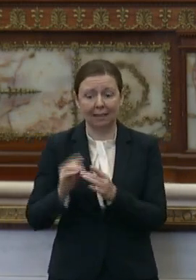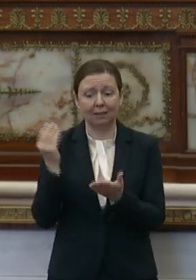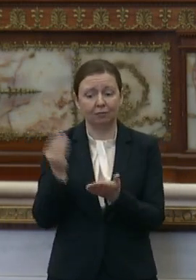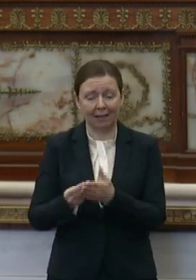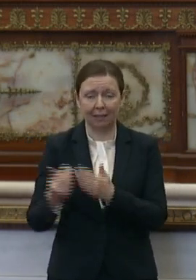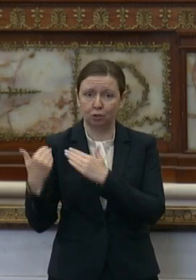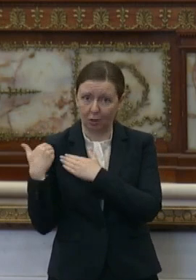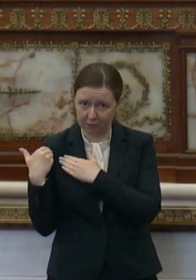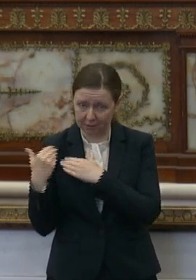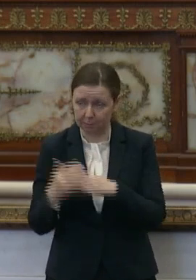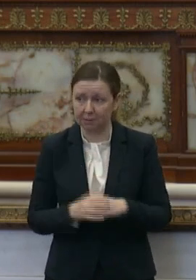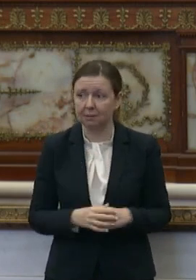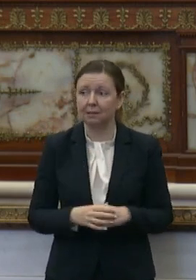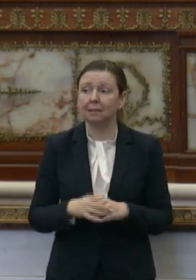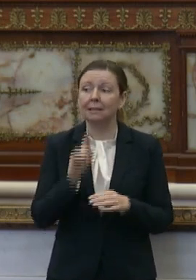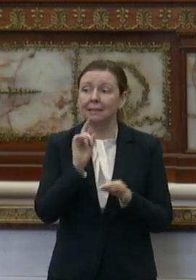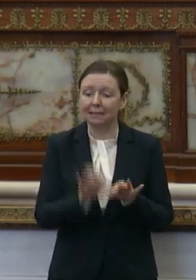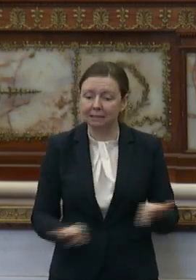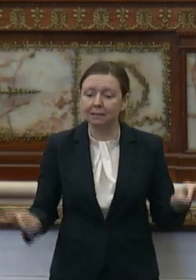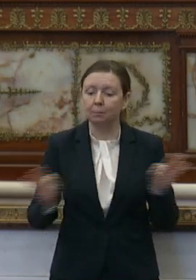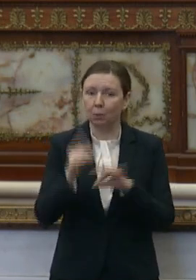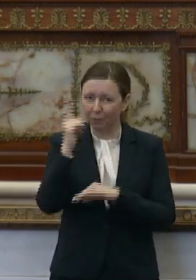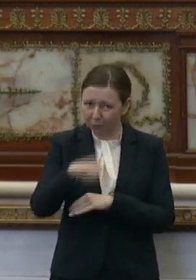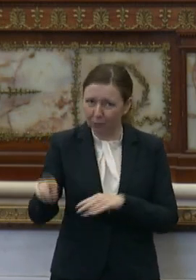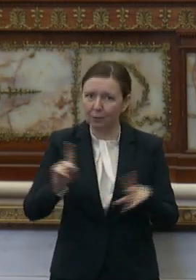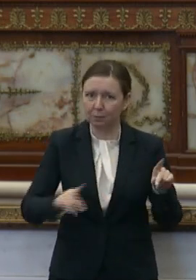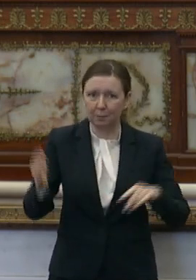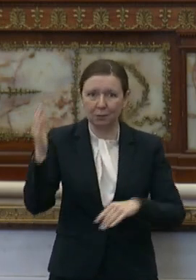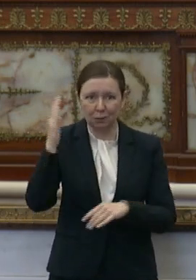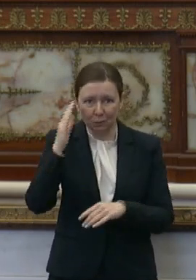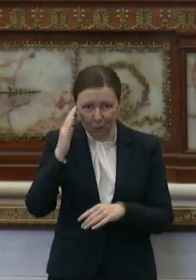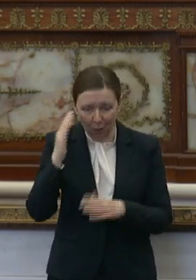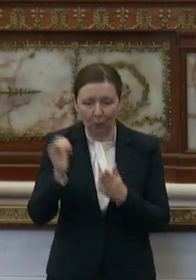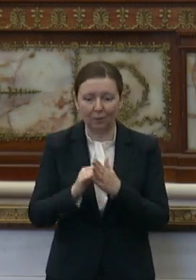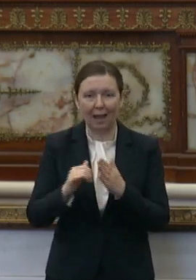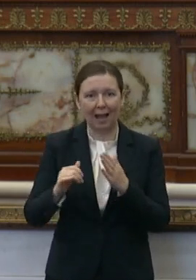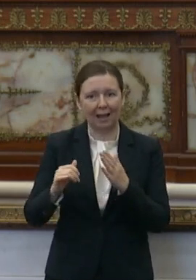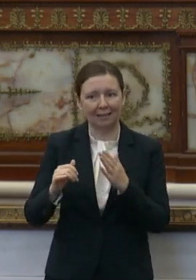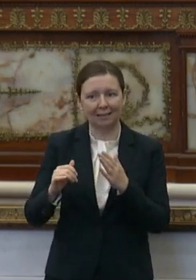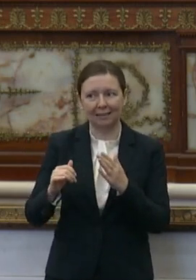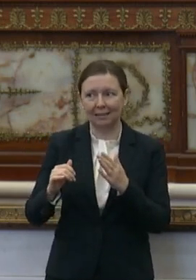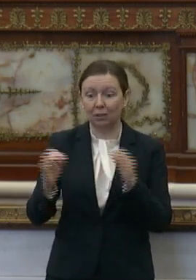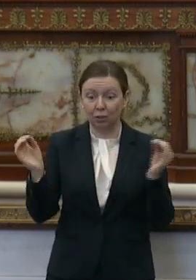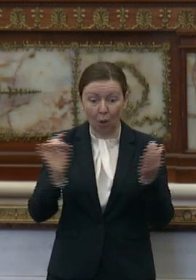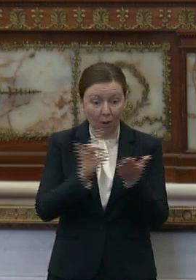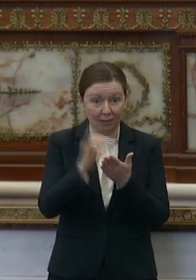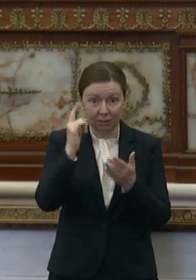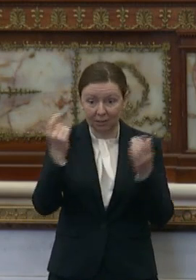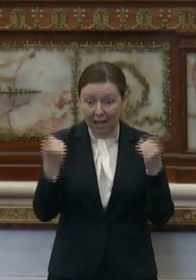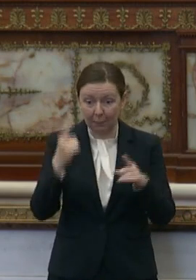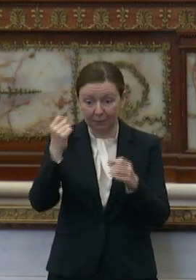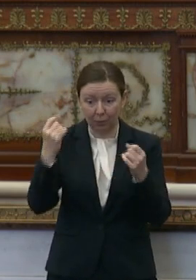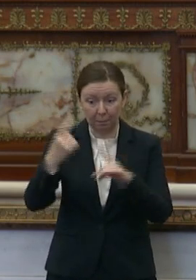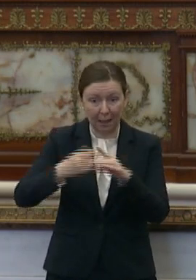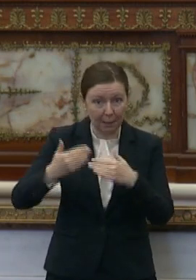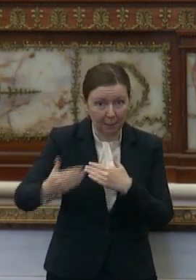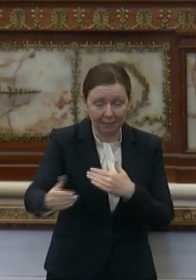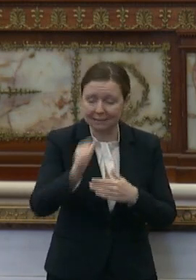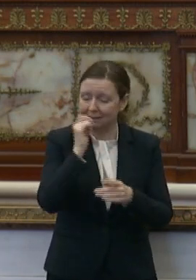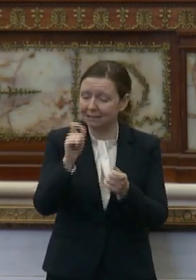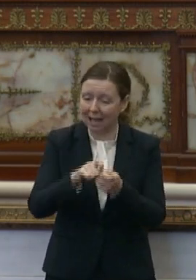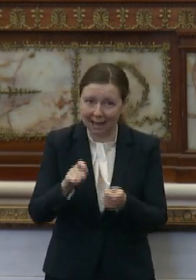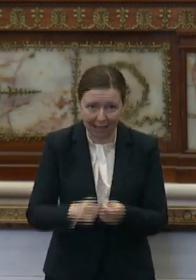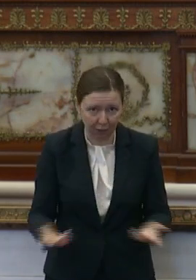financial hardships. And it's important for those to know that accusations that no evictions will happen for months is simply not